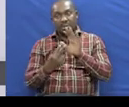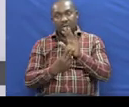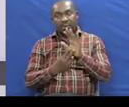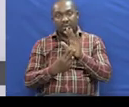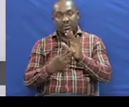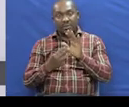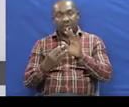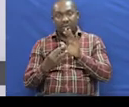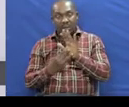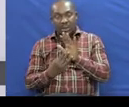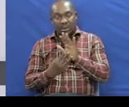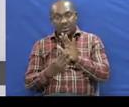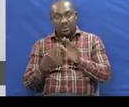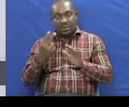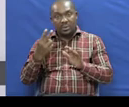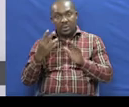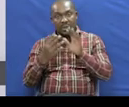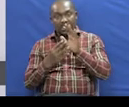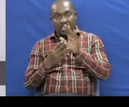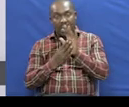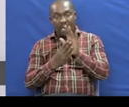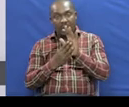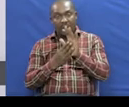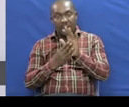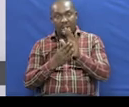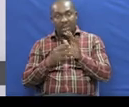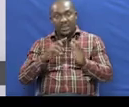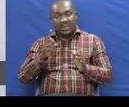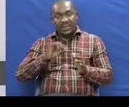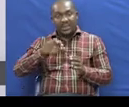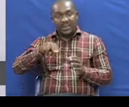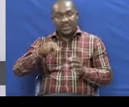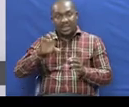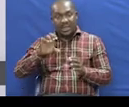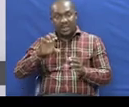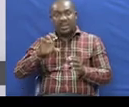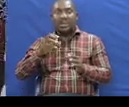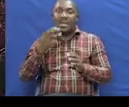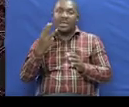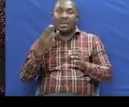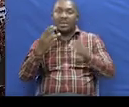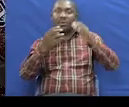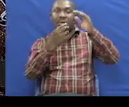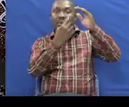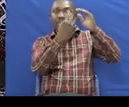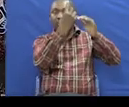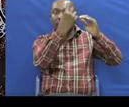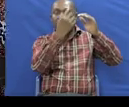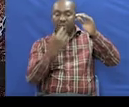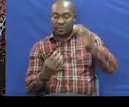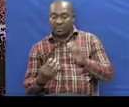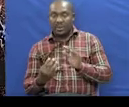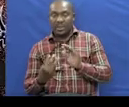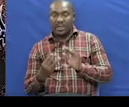28, copper 29, and zinc 30. So the first series of the D block